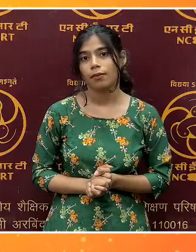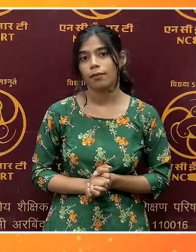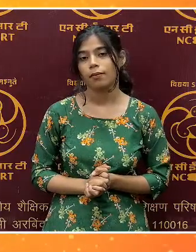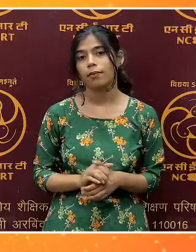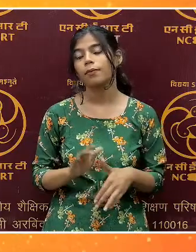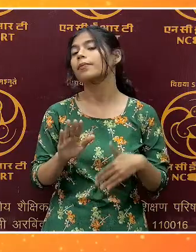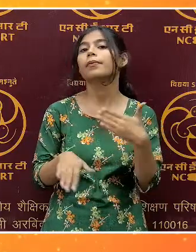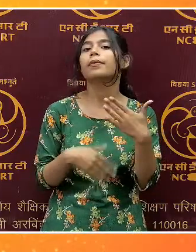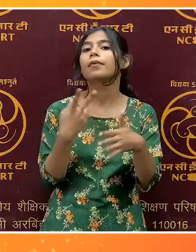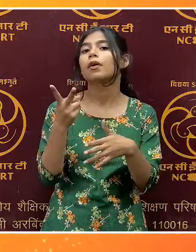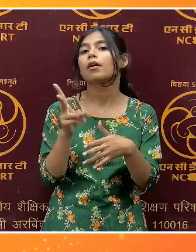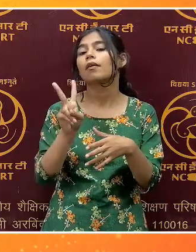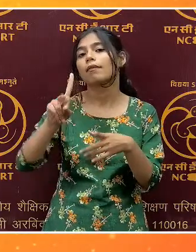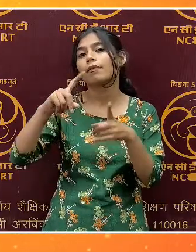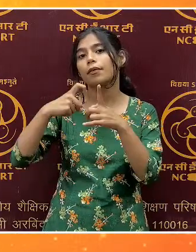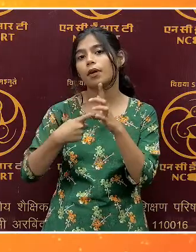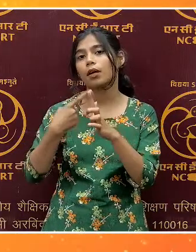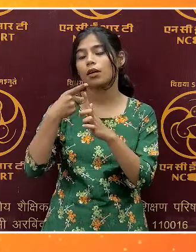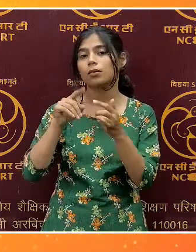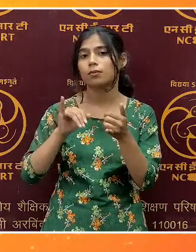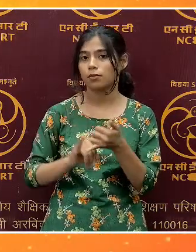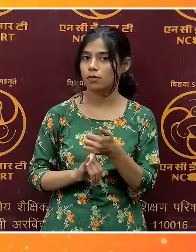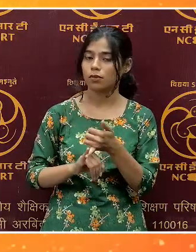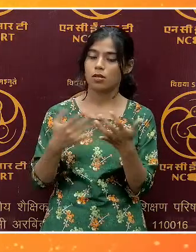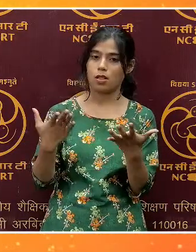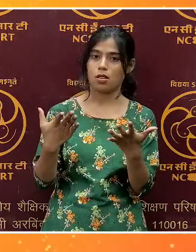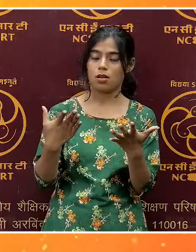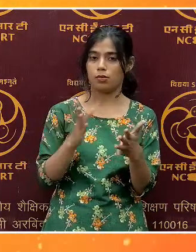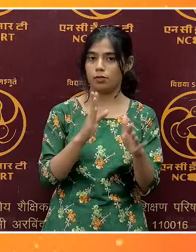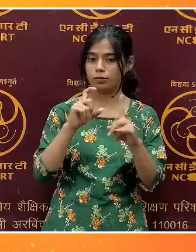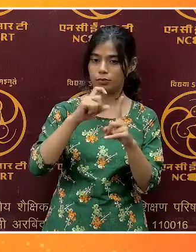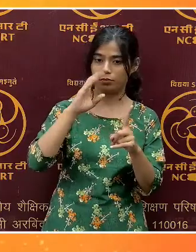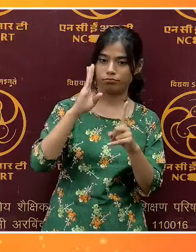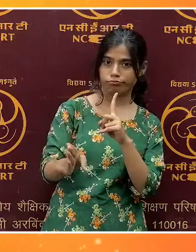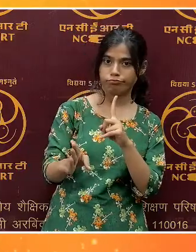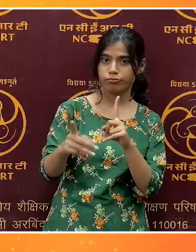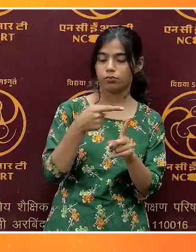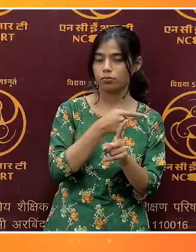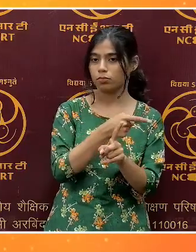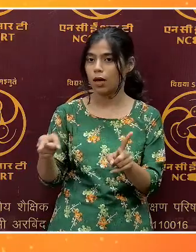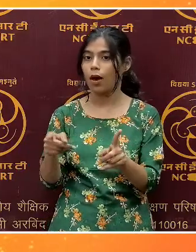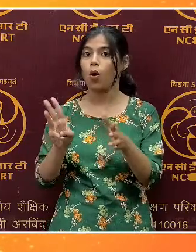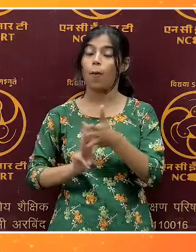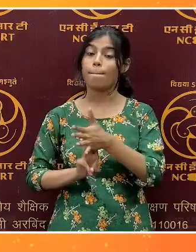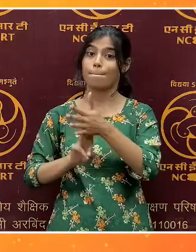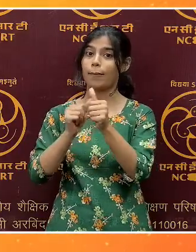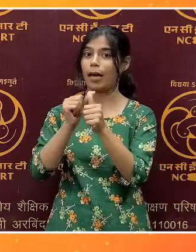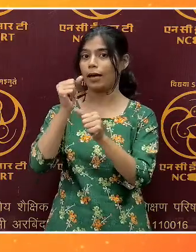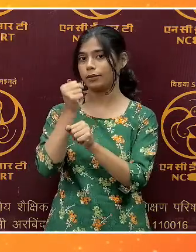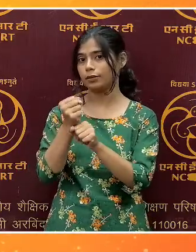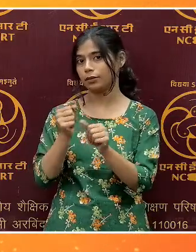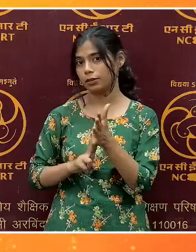So, vector is specified completely with direction in addition to the magnitude.